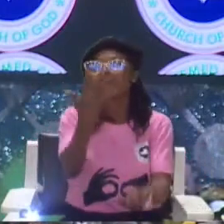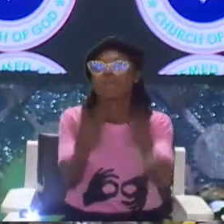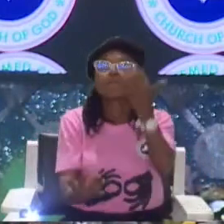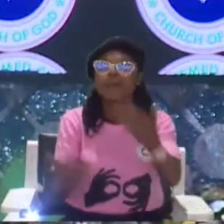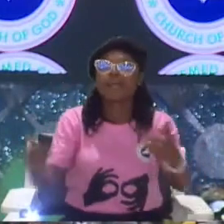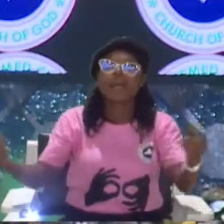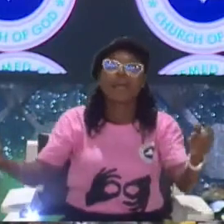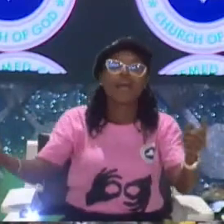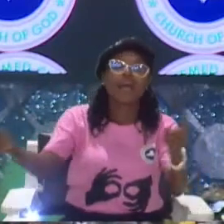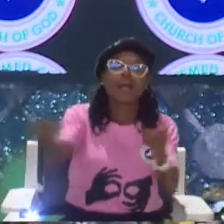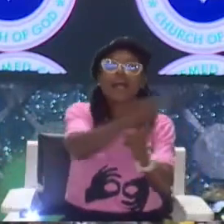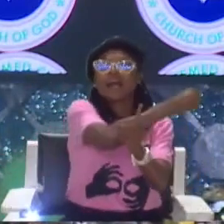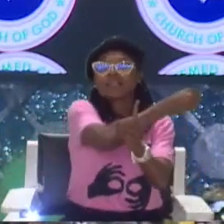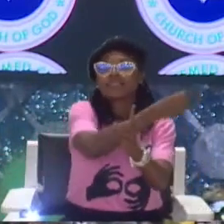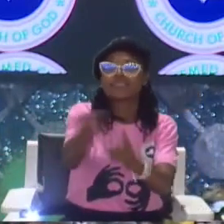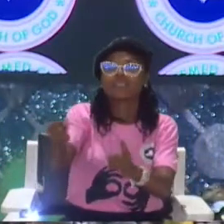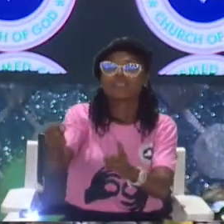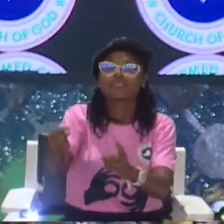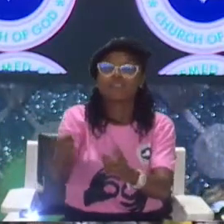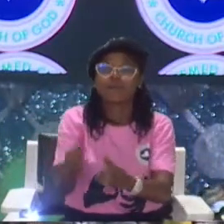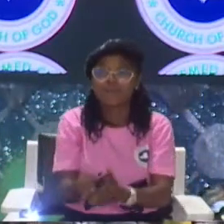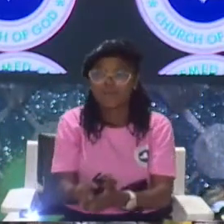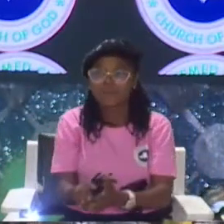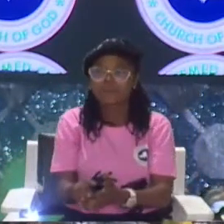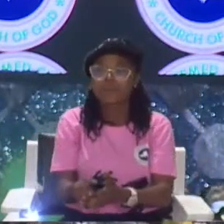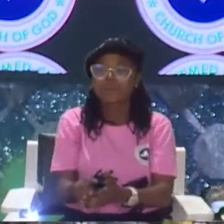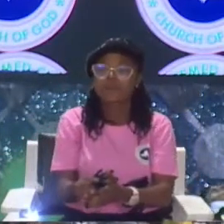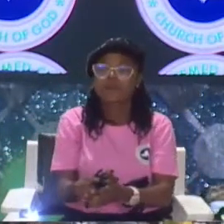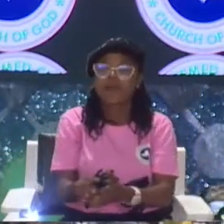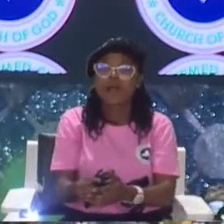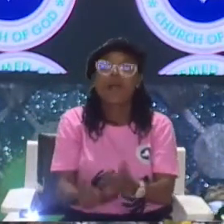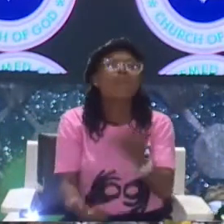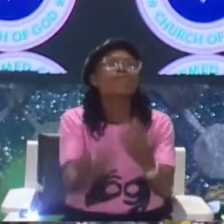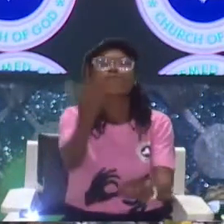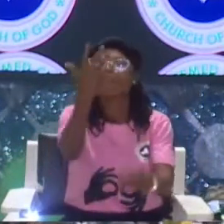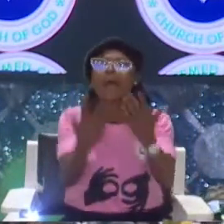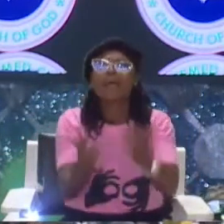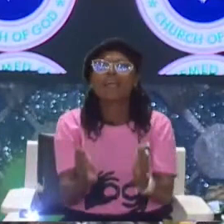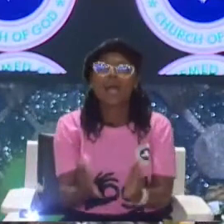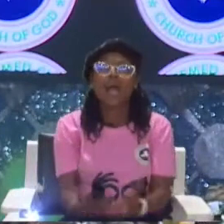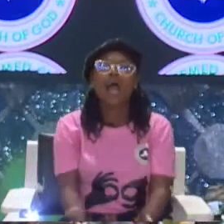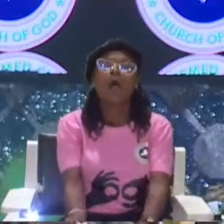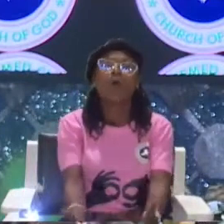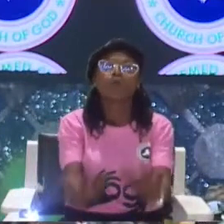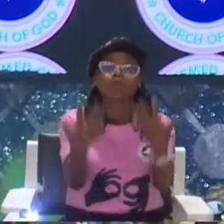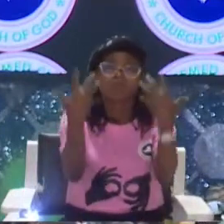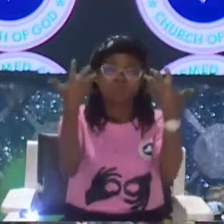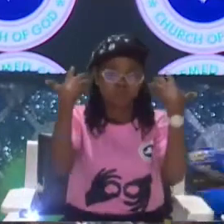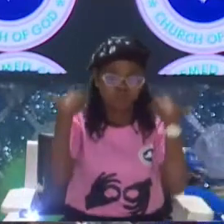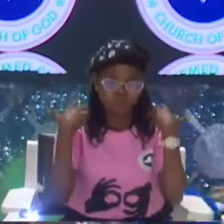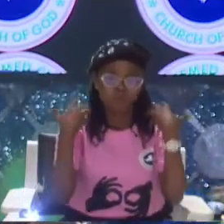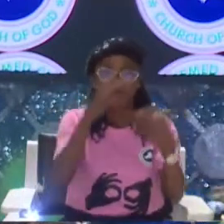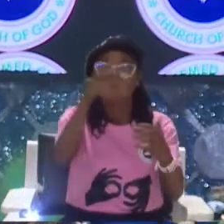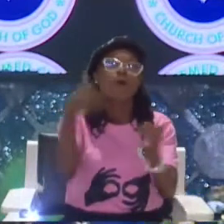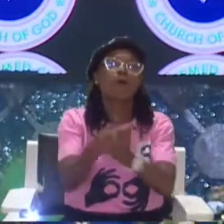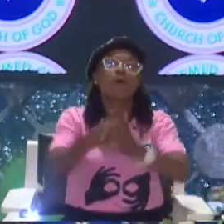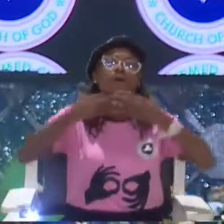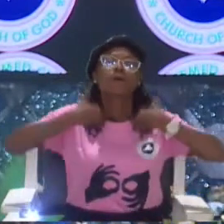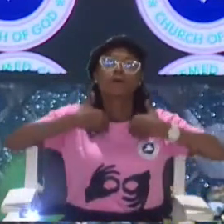pé ó sí ìjàmbá iná. Fire covered all over his body. Iná yìí bo gbogbo ara ẹ̀.